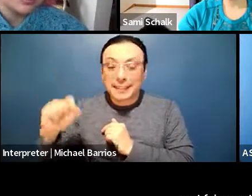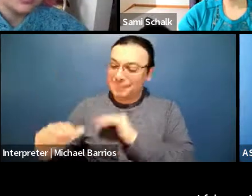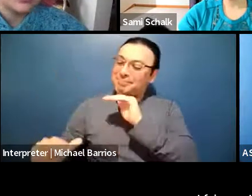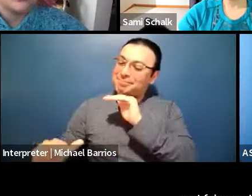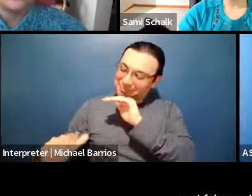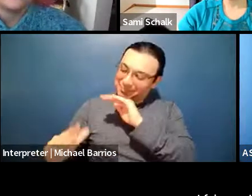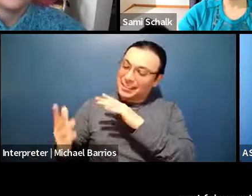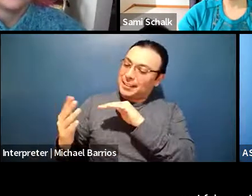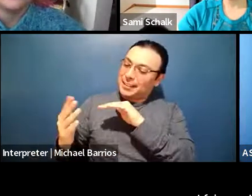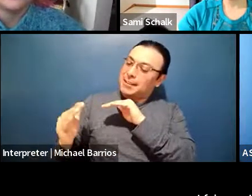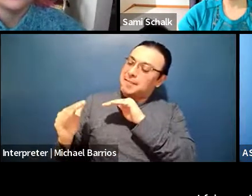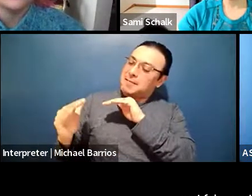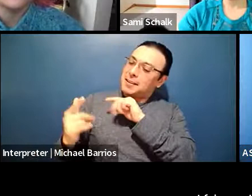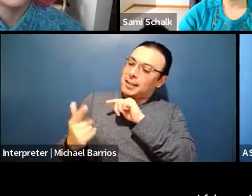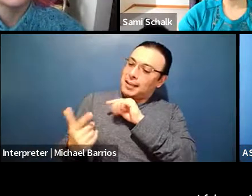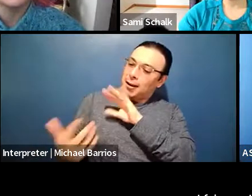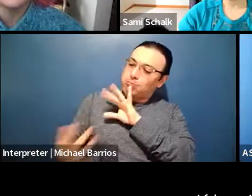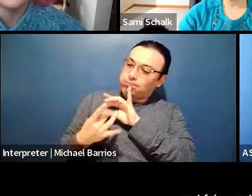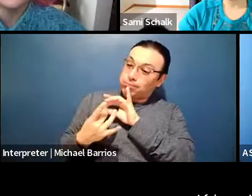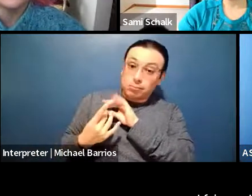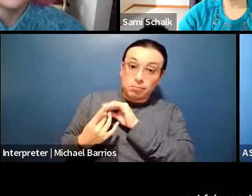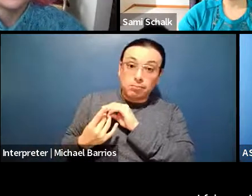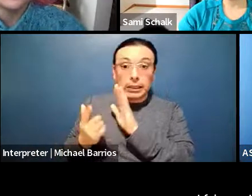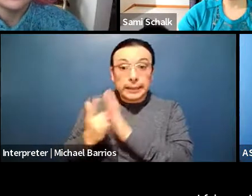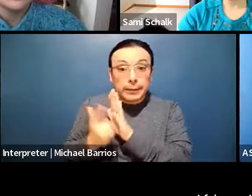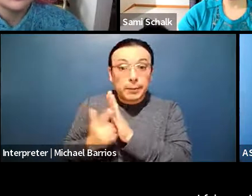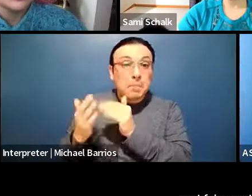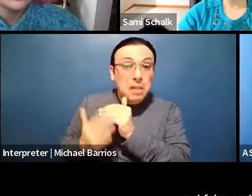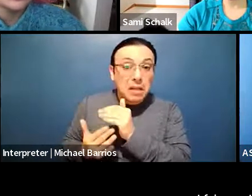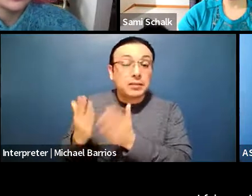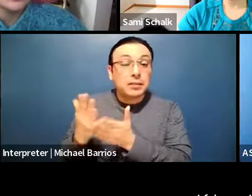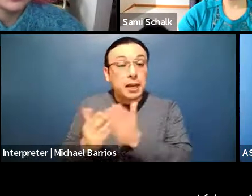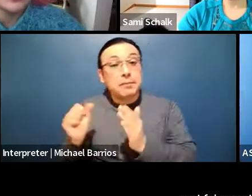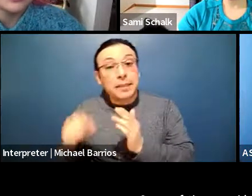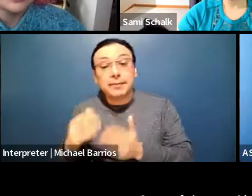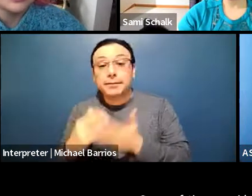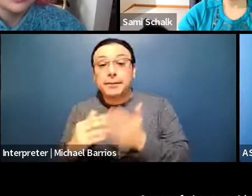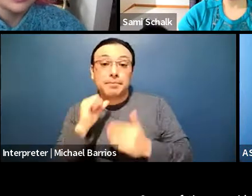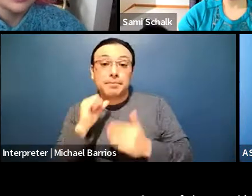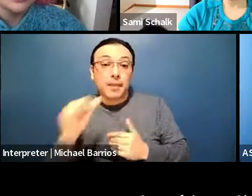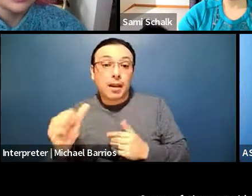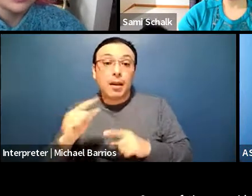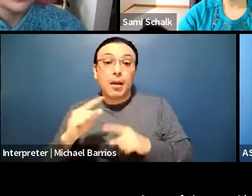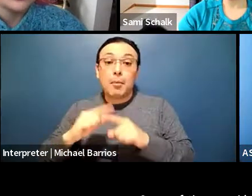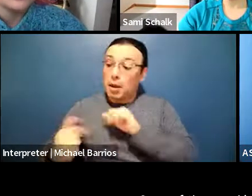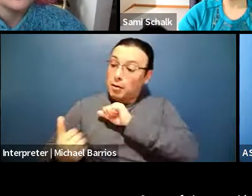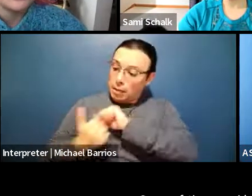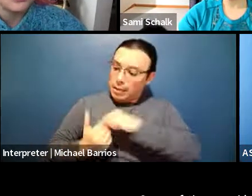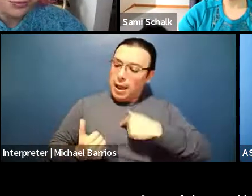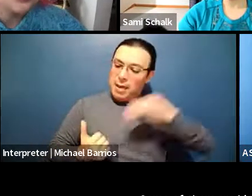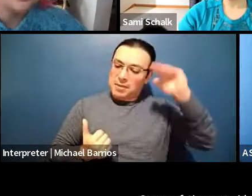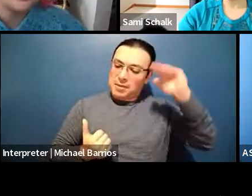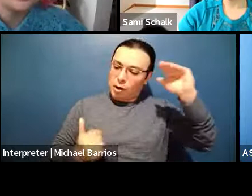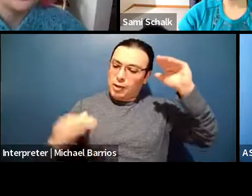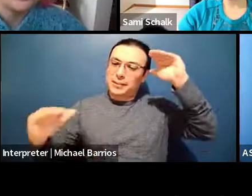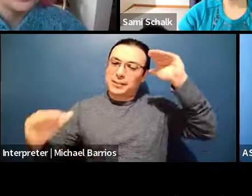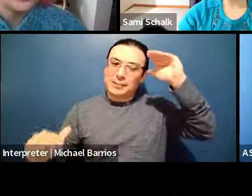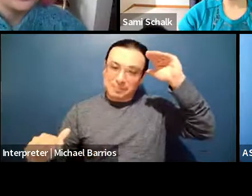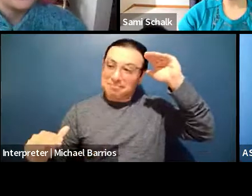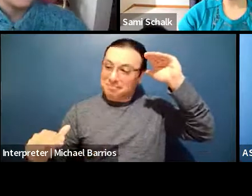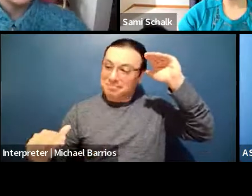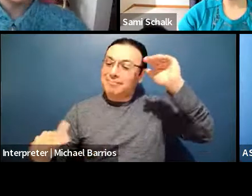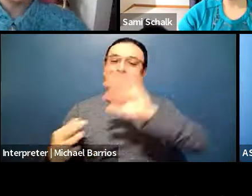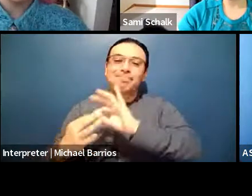in our lives and being an adult-child care relationships with us. Passing it on